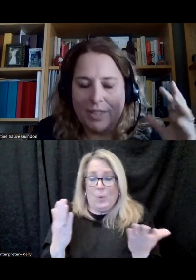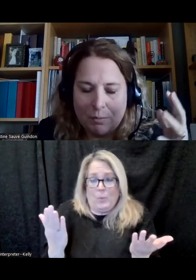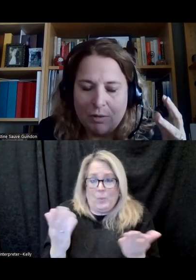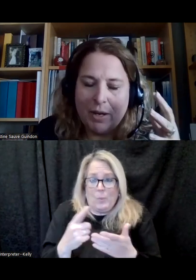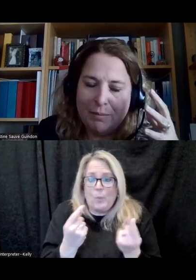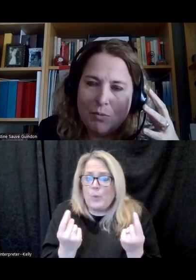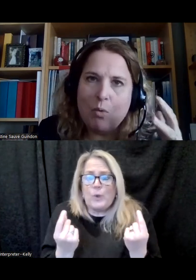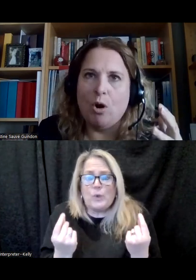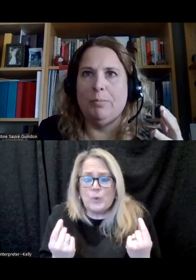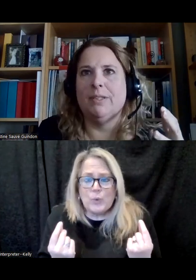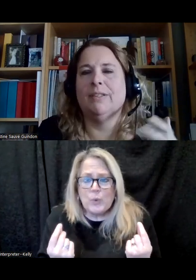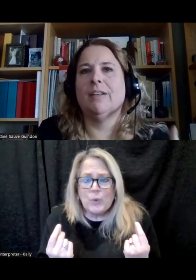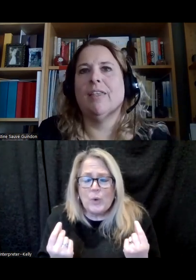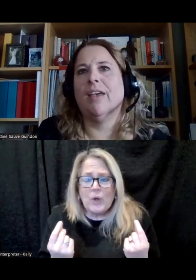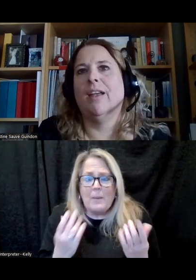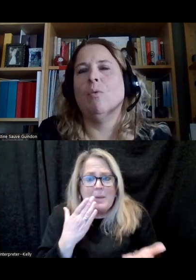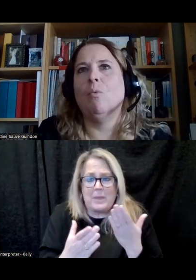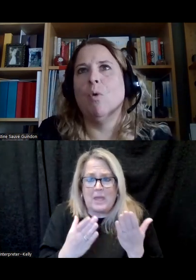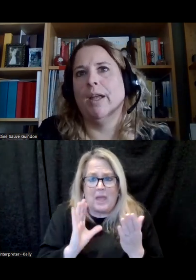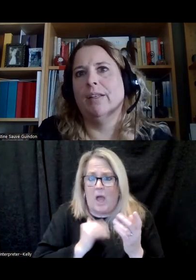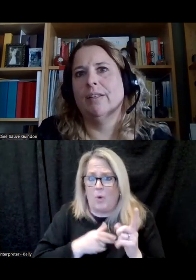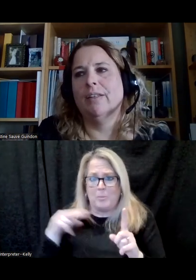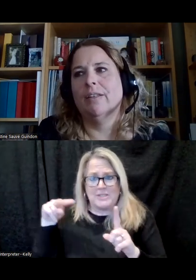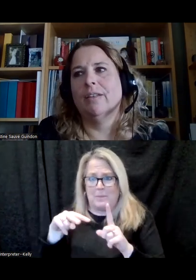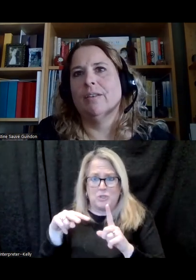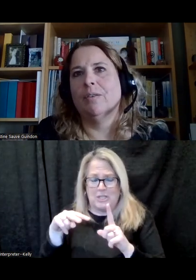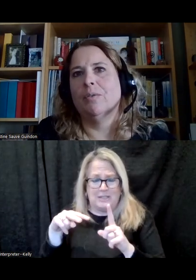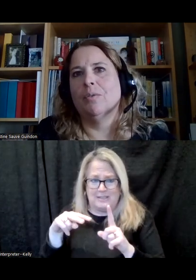or perception might be warped, that what